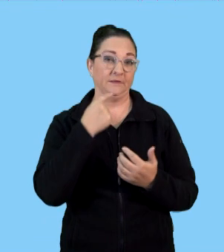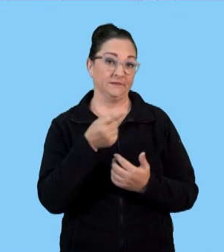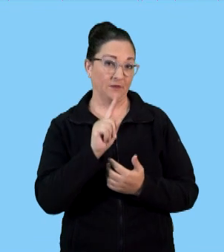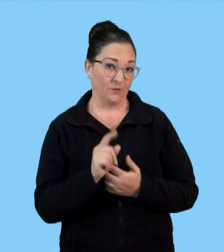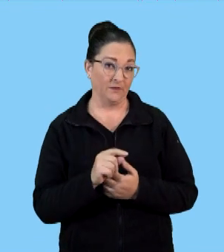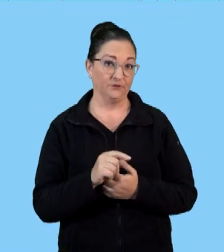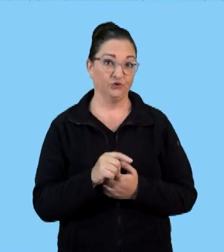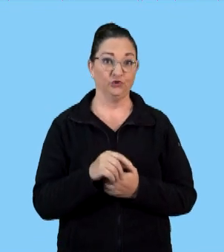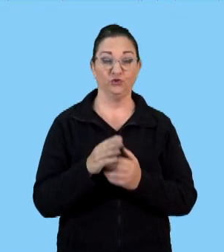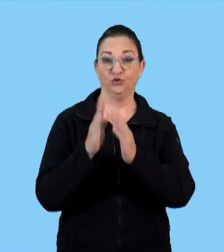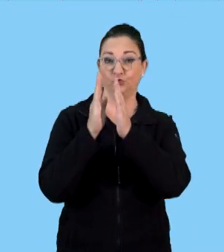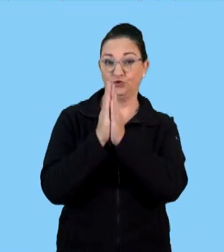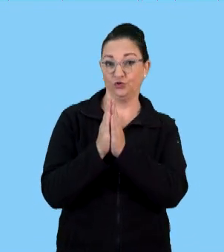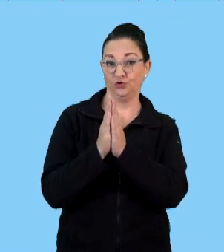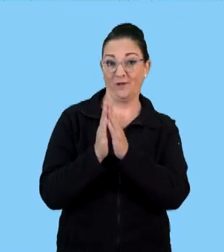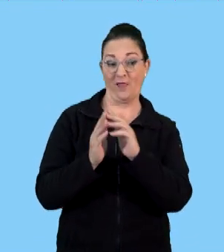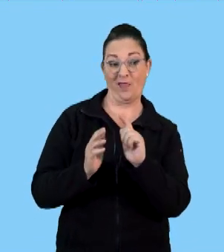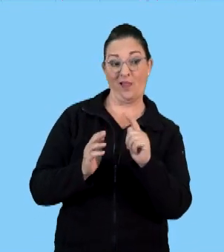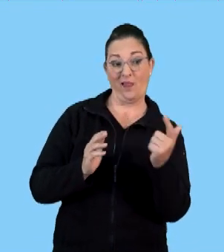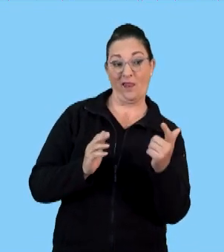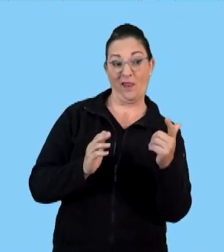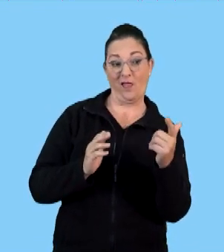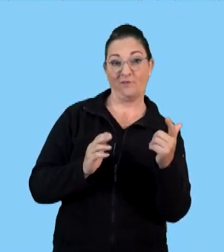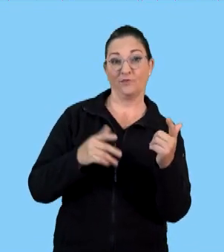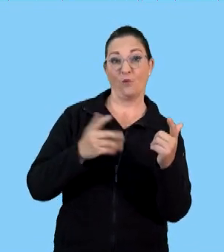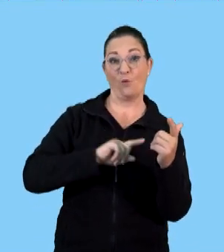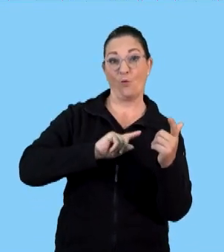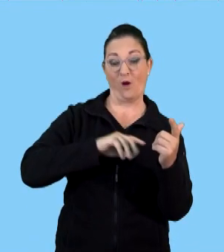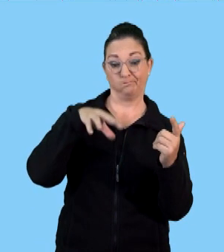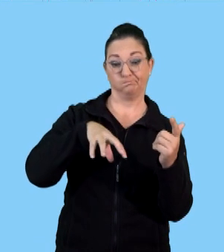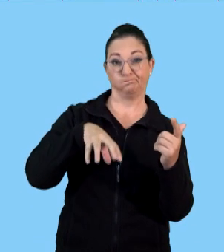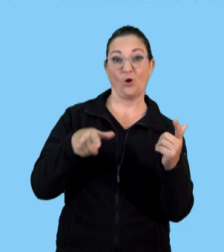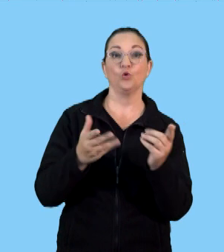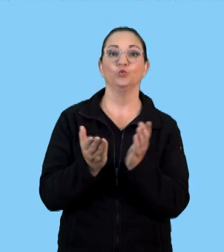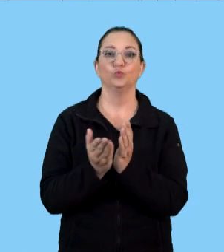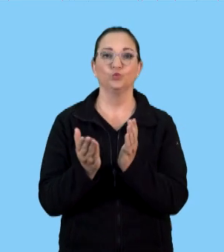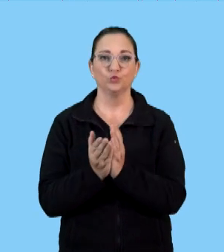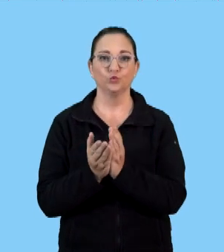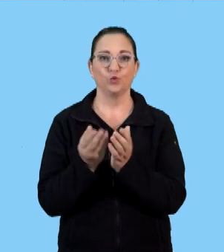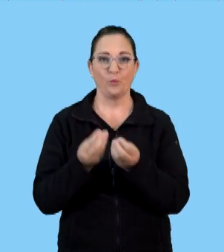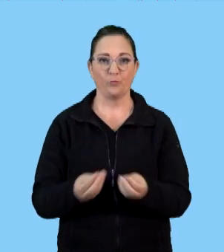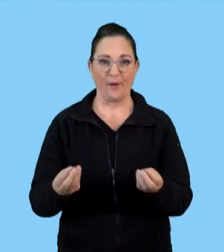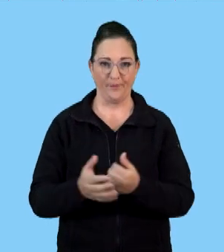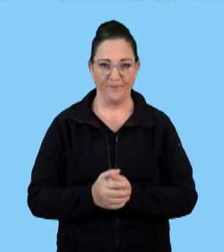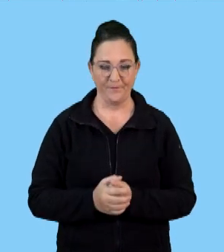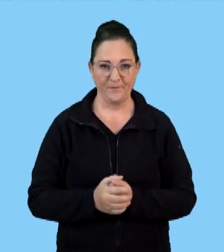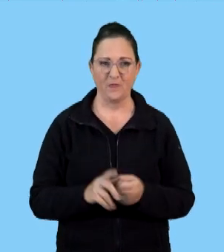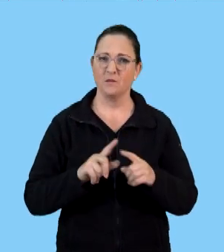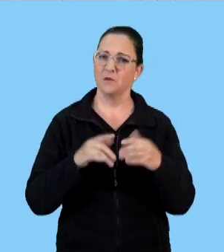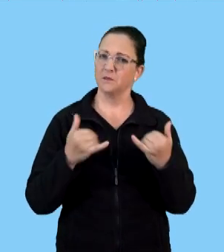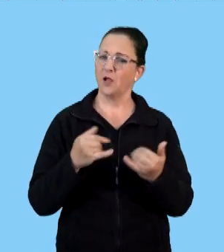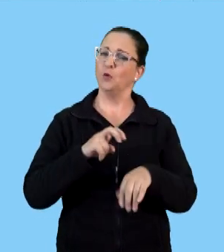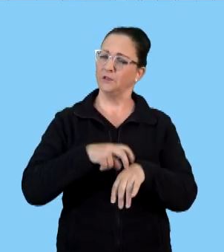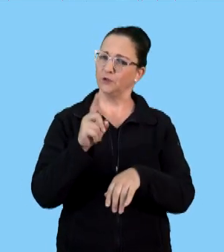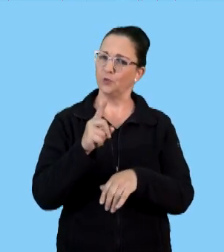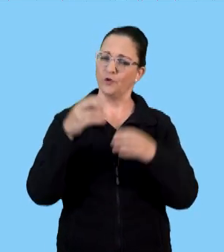the church is on the left of the primary school, okay? Now, we also will need to focus on